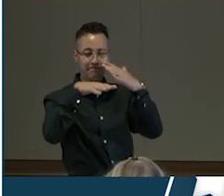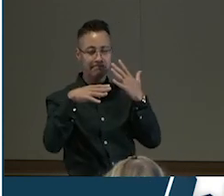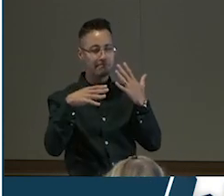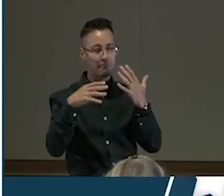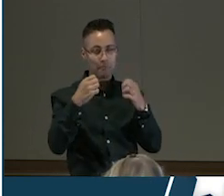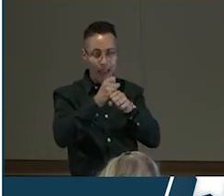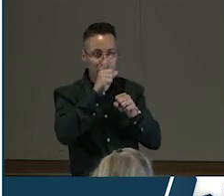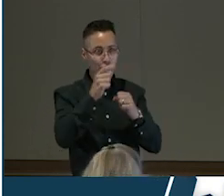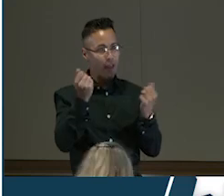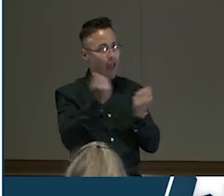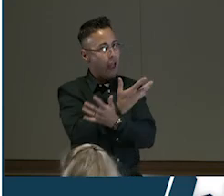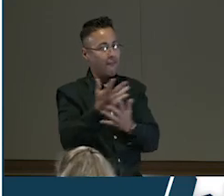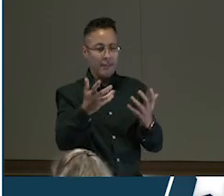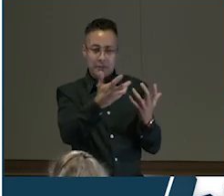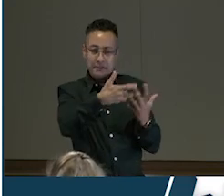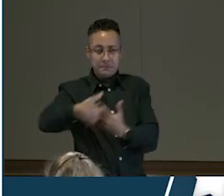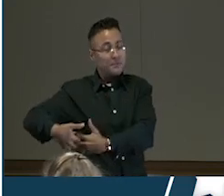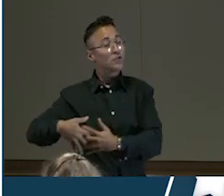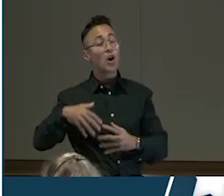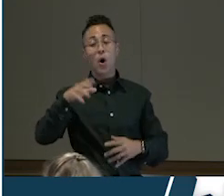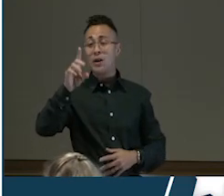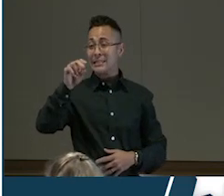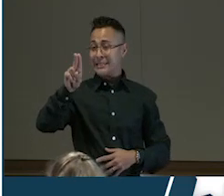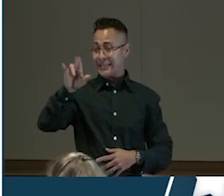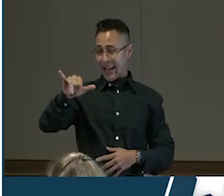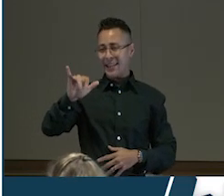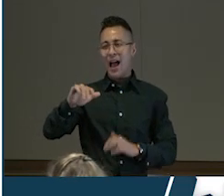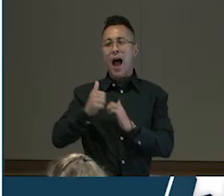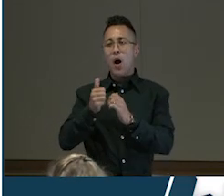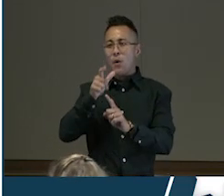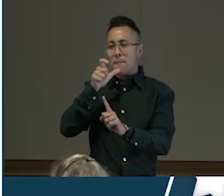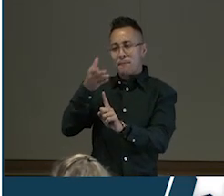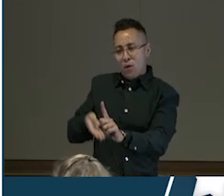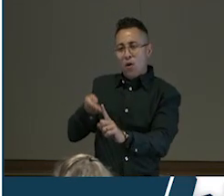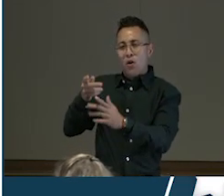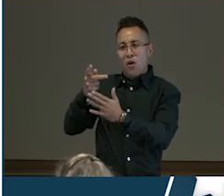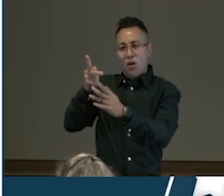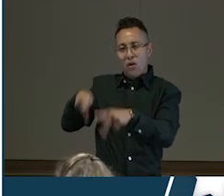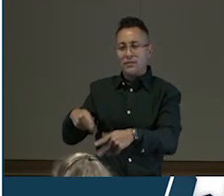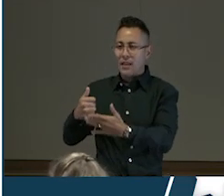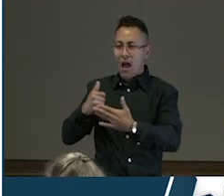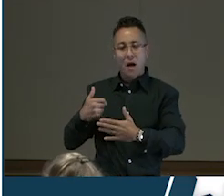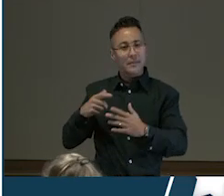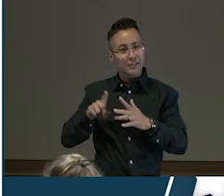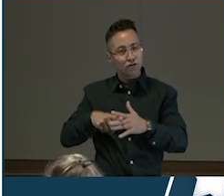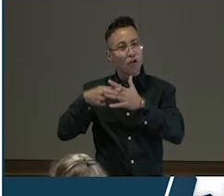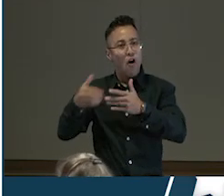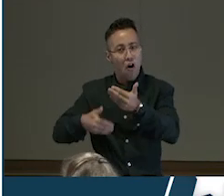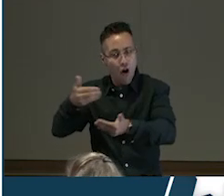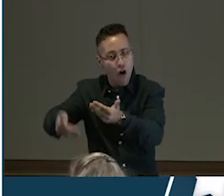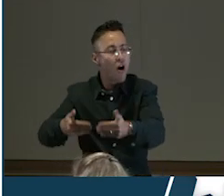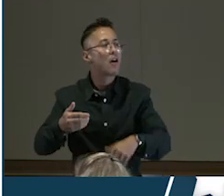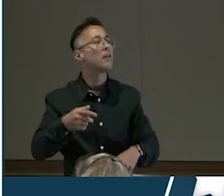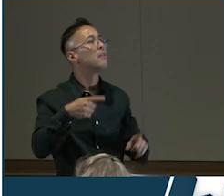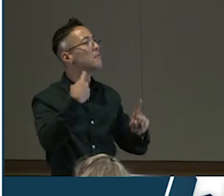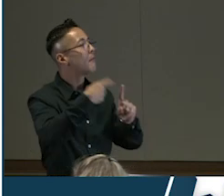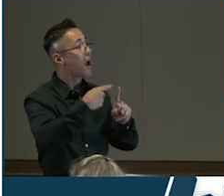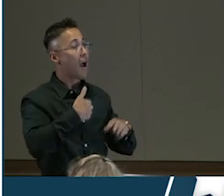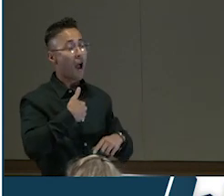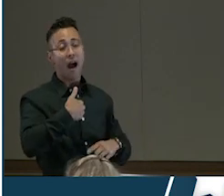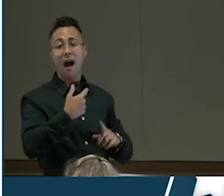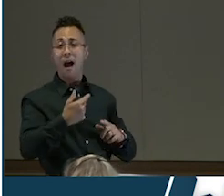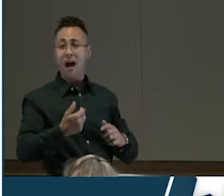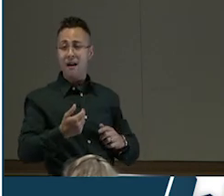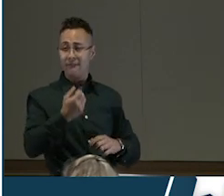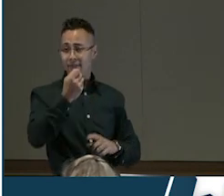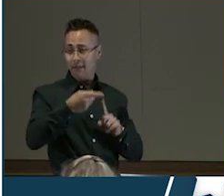comes together. And so Danny was how we got started. And for years we've been involved in this space. So we've done stuff with, from South